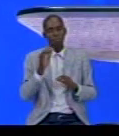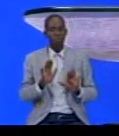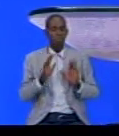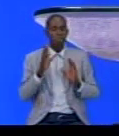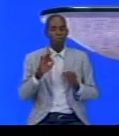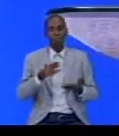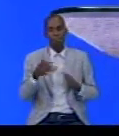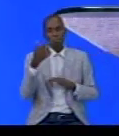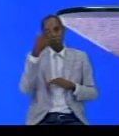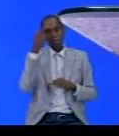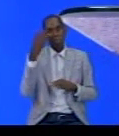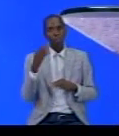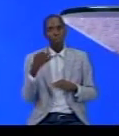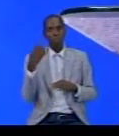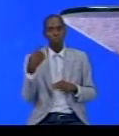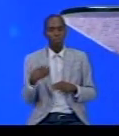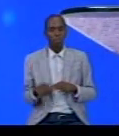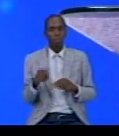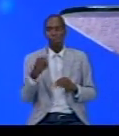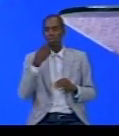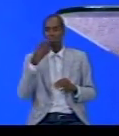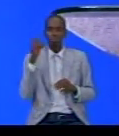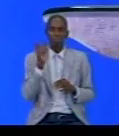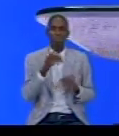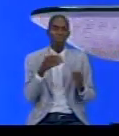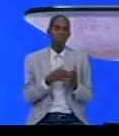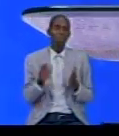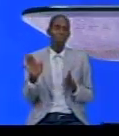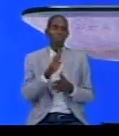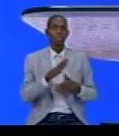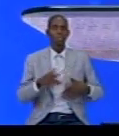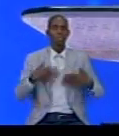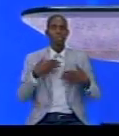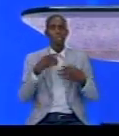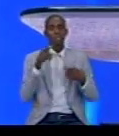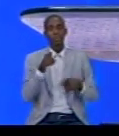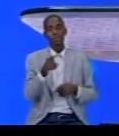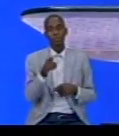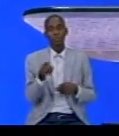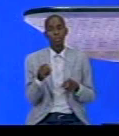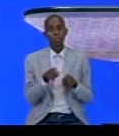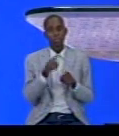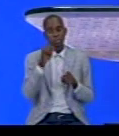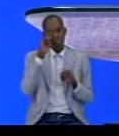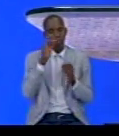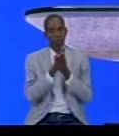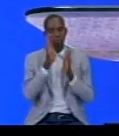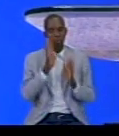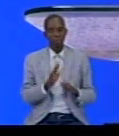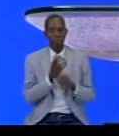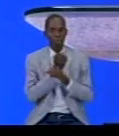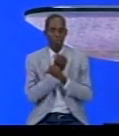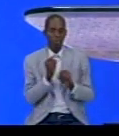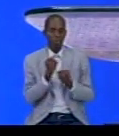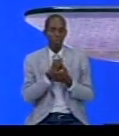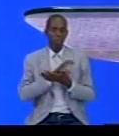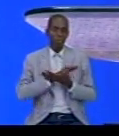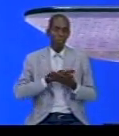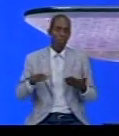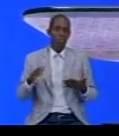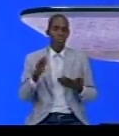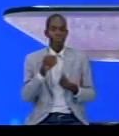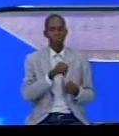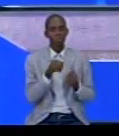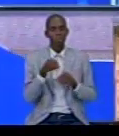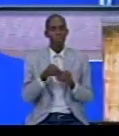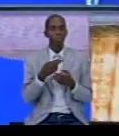because of a secret decree against their lives. And then you, as a believer, saved, sanctified, and baptized in the